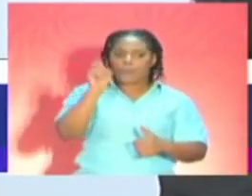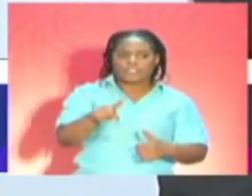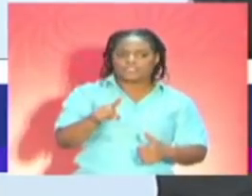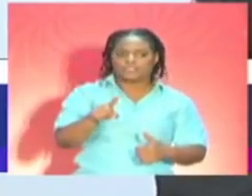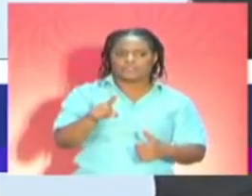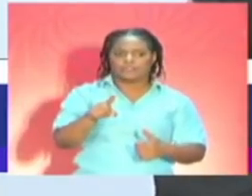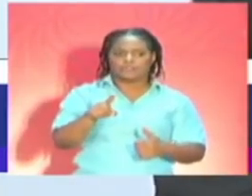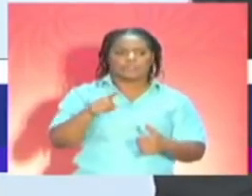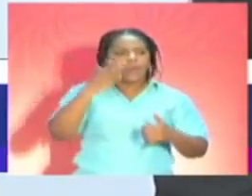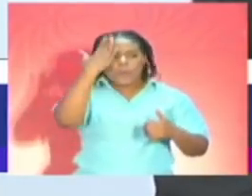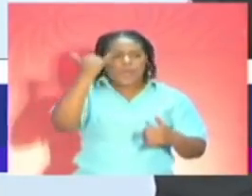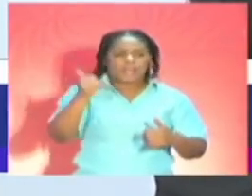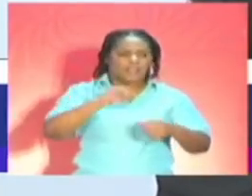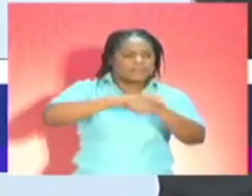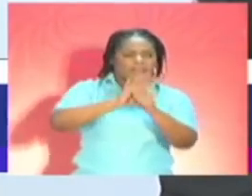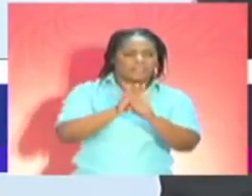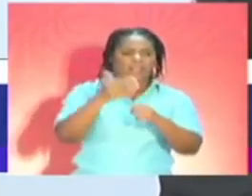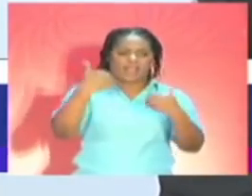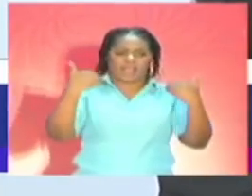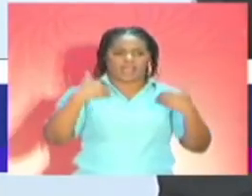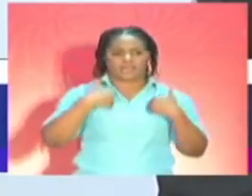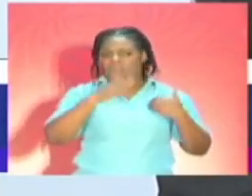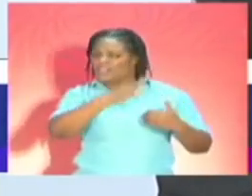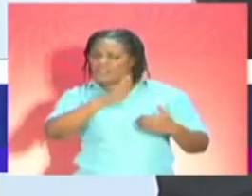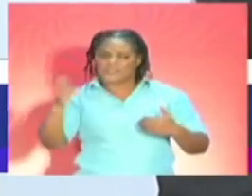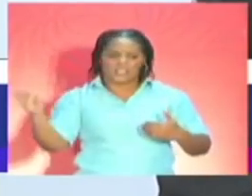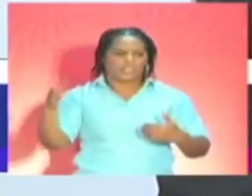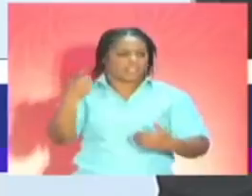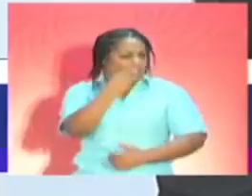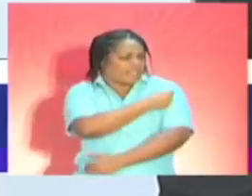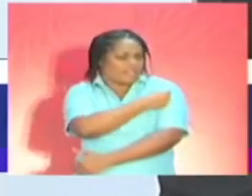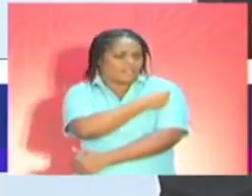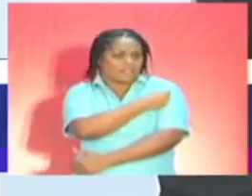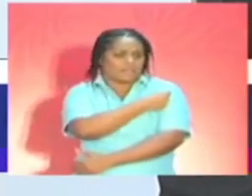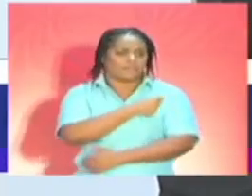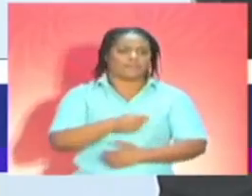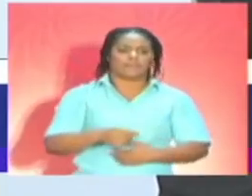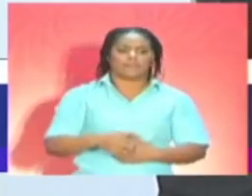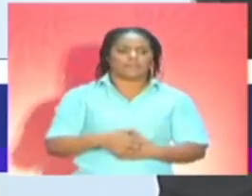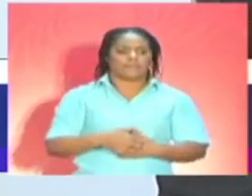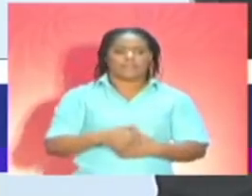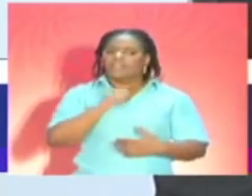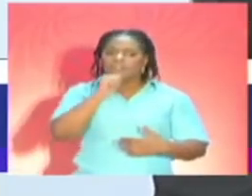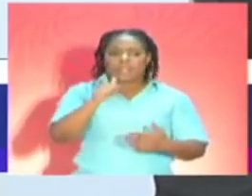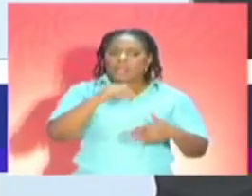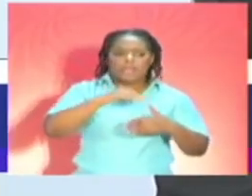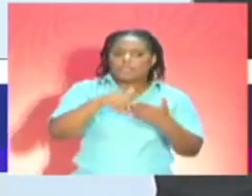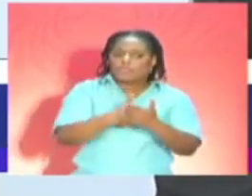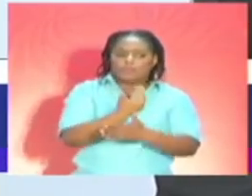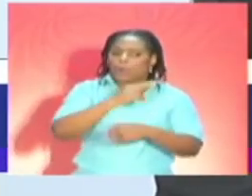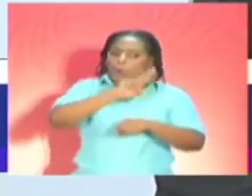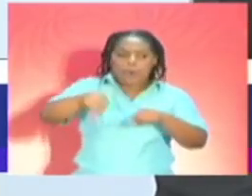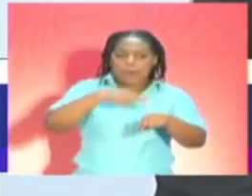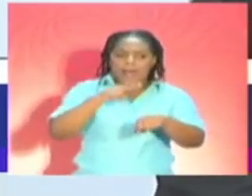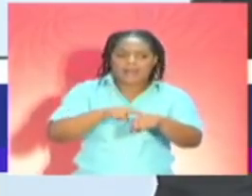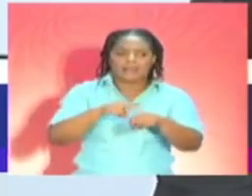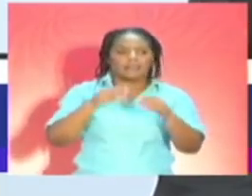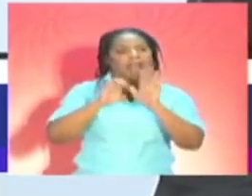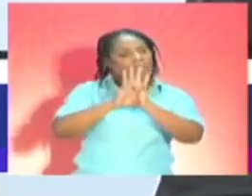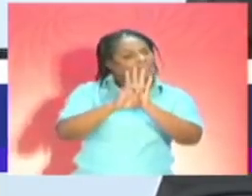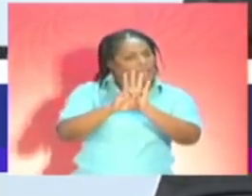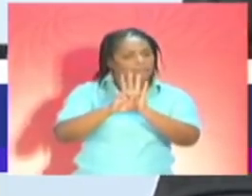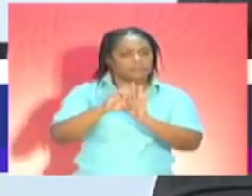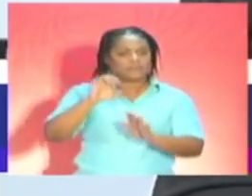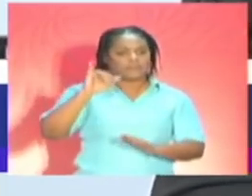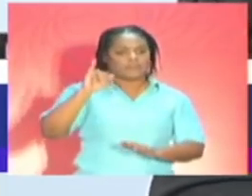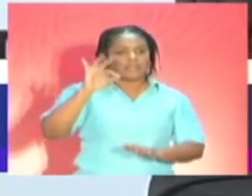vaccines? It's nothing new for a particular virus to have multiple vaccines made against it. For example, the influenza vaccine that